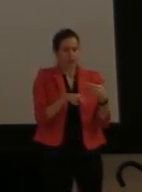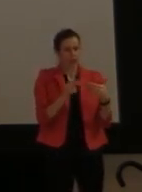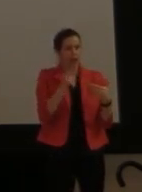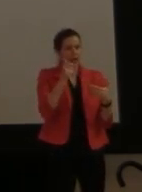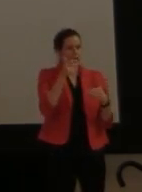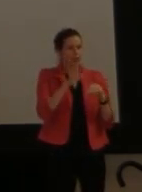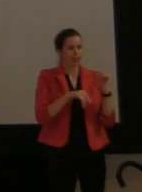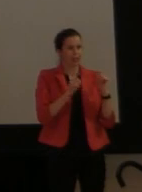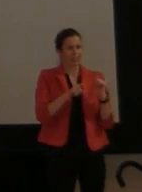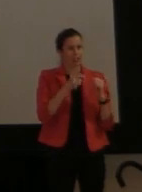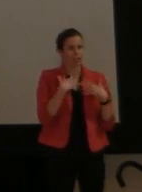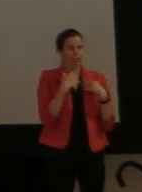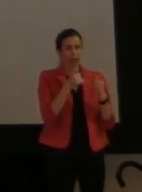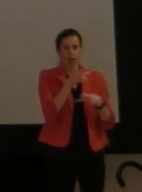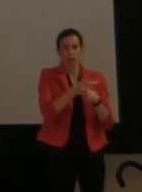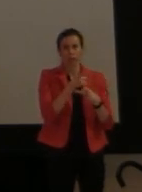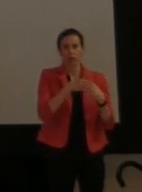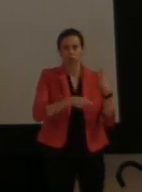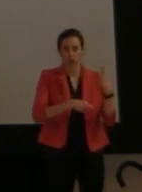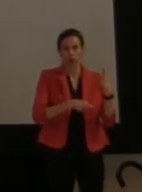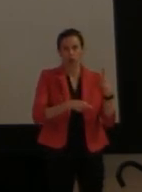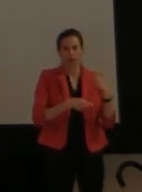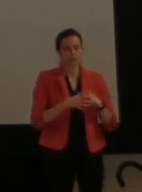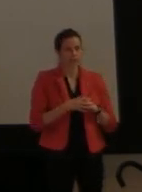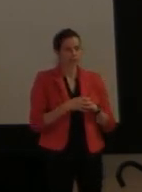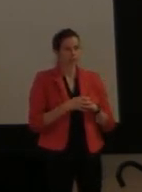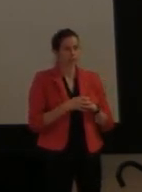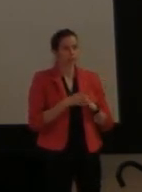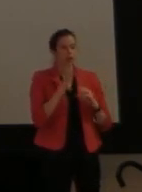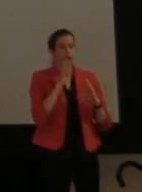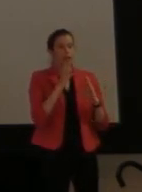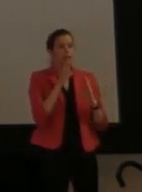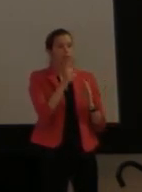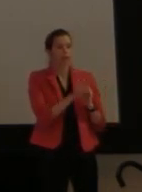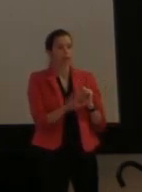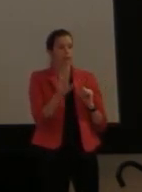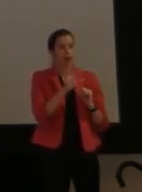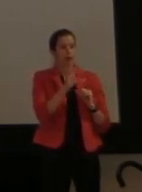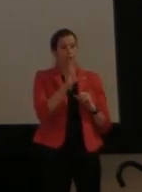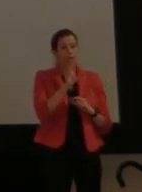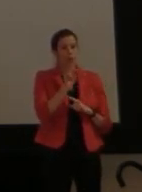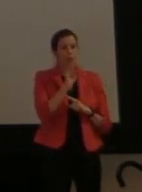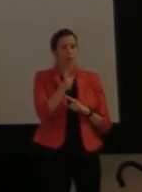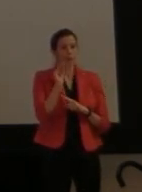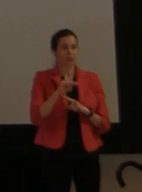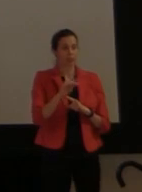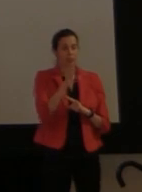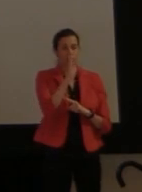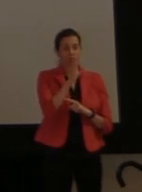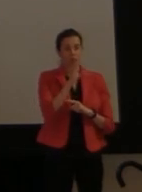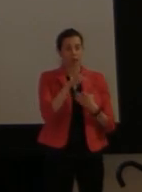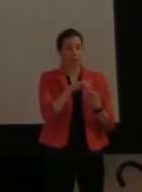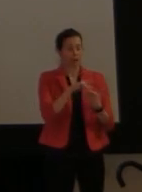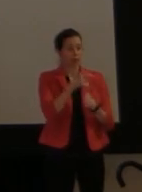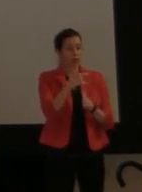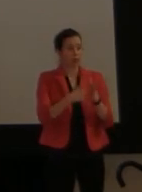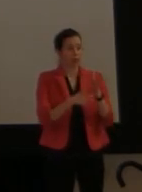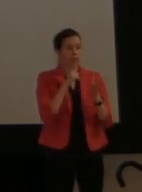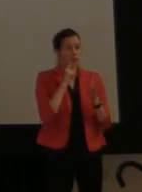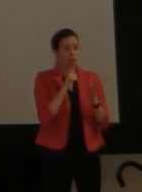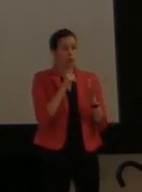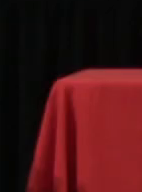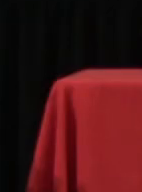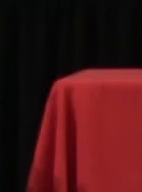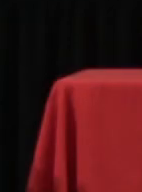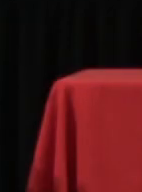necessary healthcare costs. It's estimated that 30% of direct medical costs for